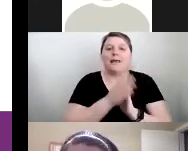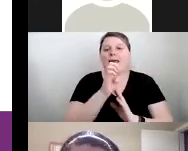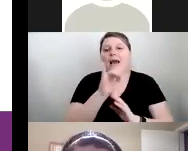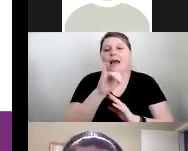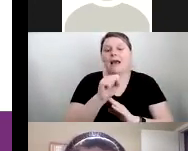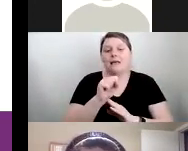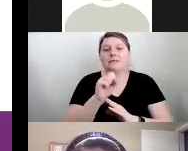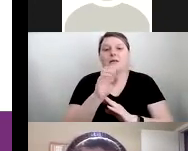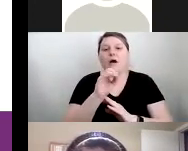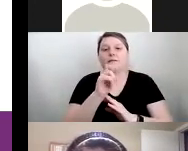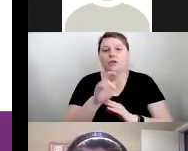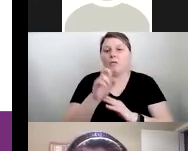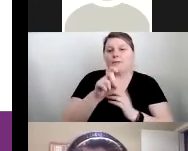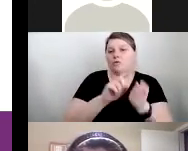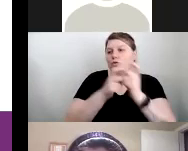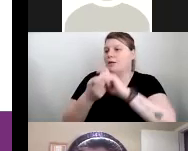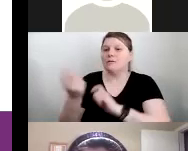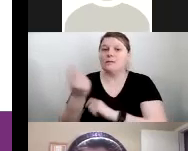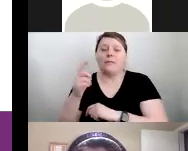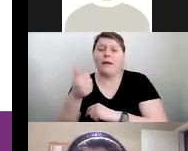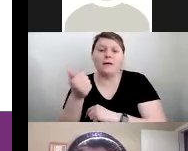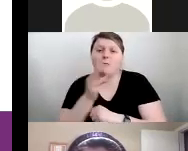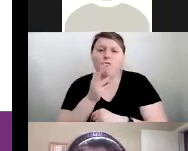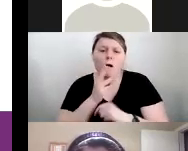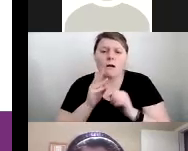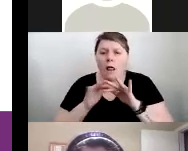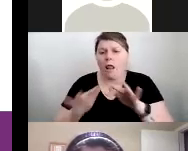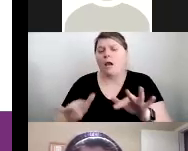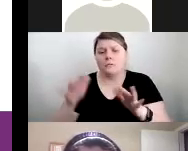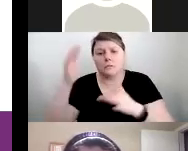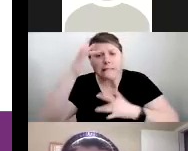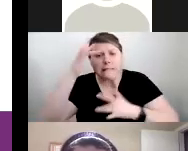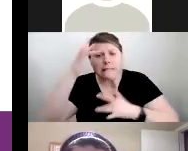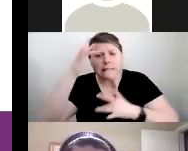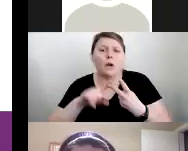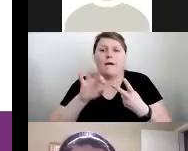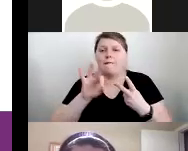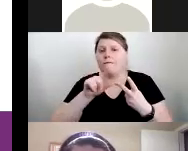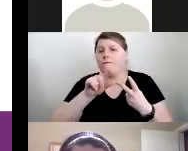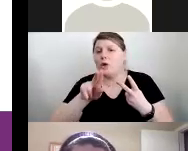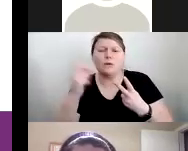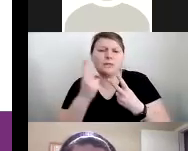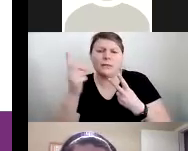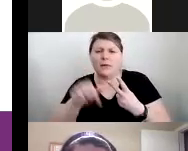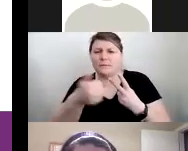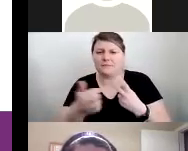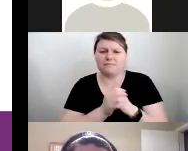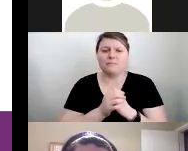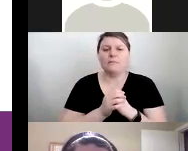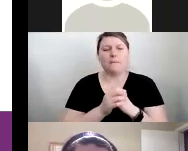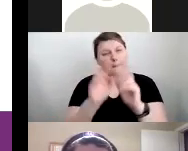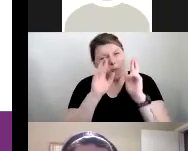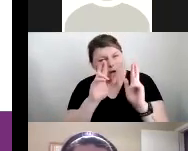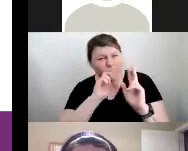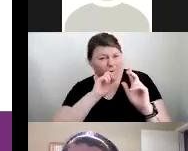They'd have to flip over to waterborne disease or influenza or something else. So hopefully I answered your